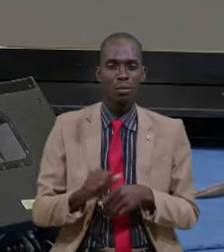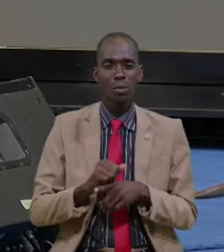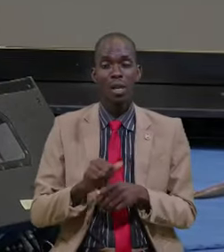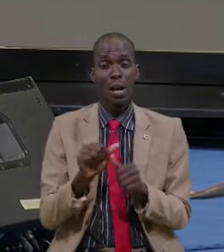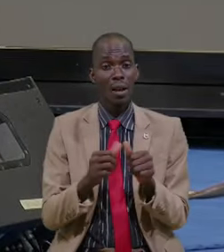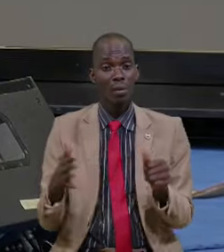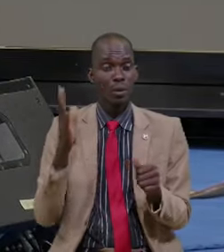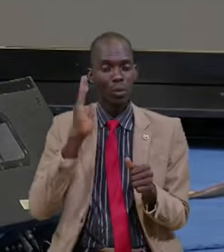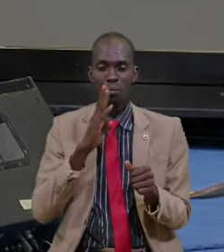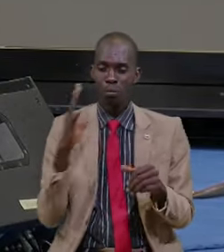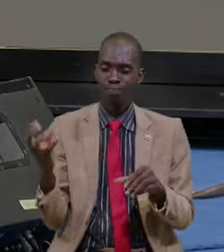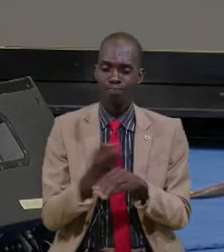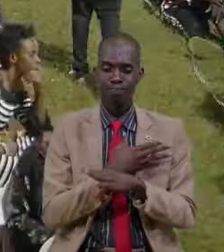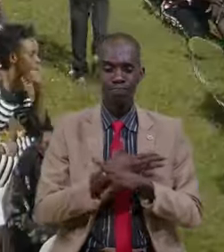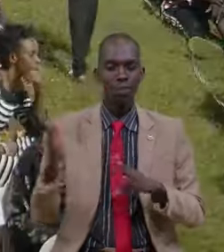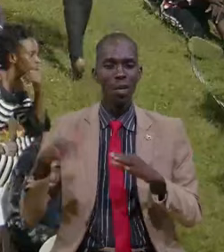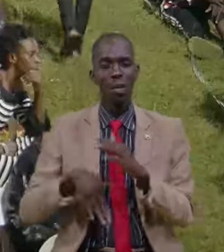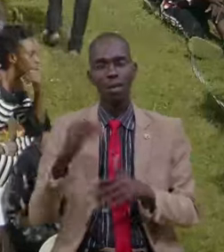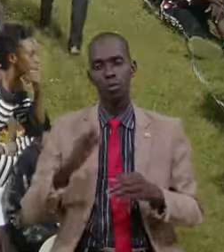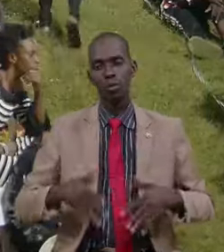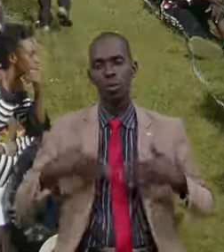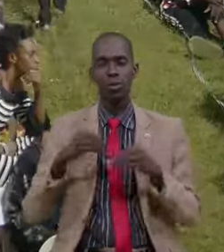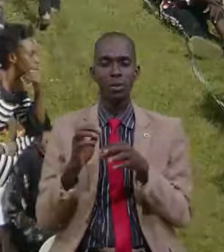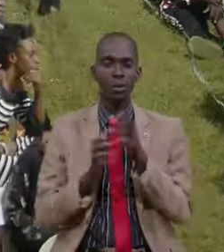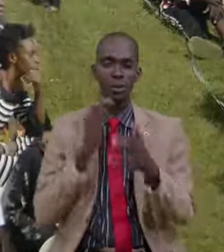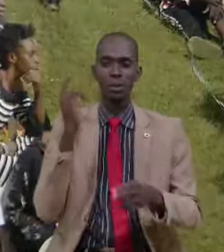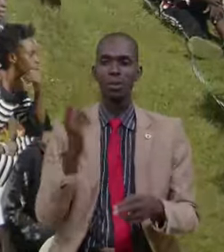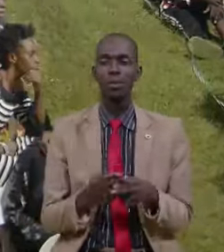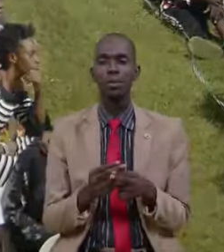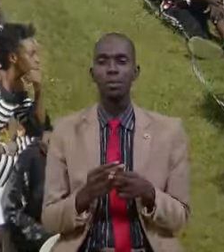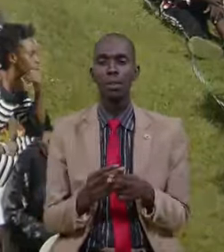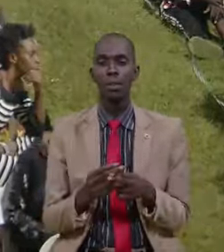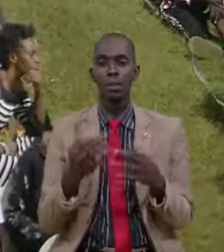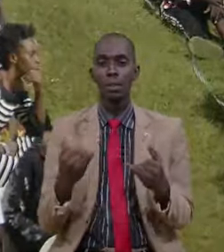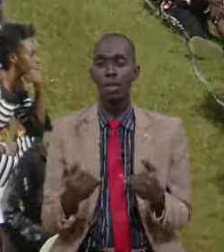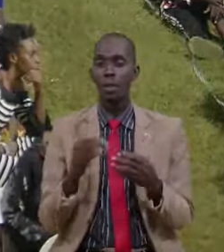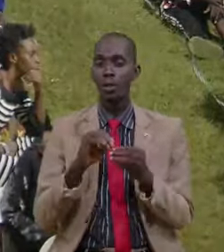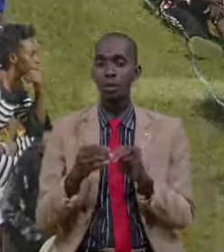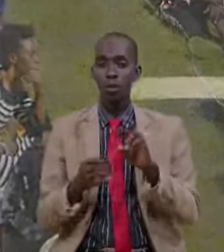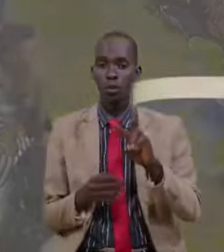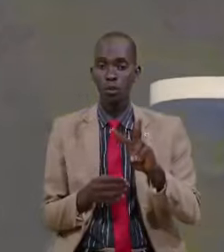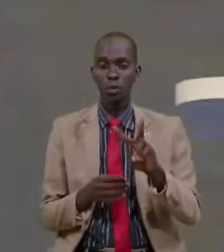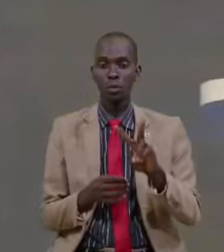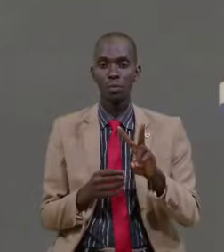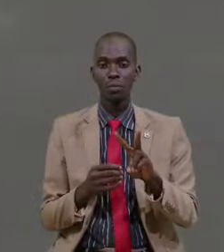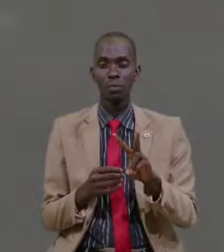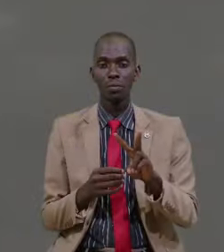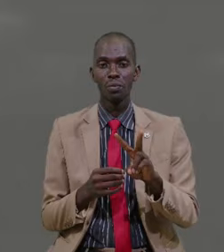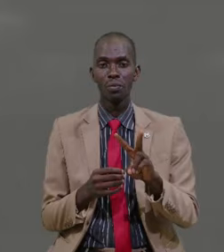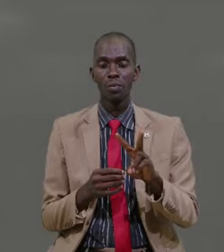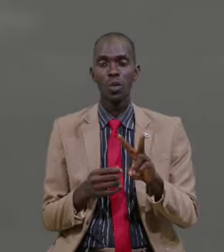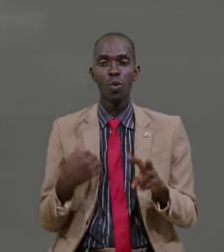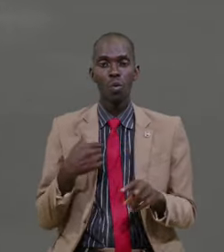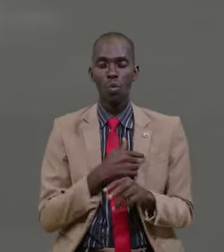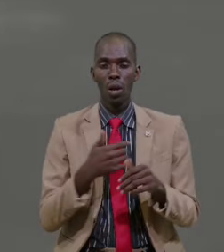your life in Jesus' name. I'm coming to number two here. Number two says, we have